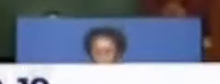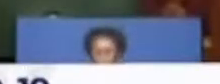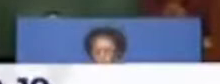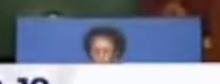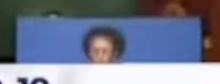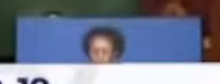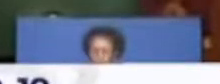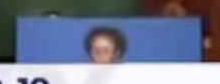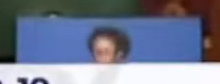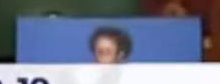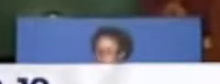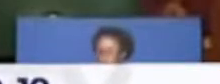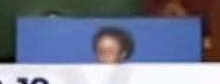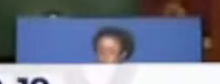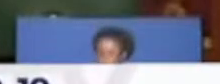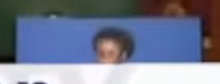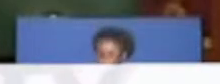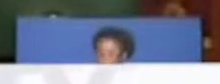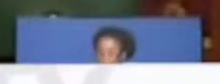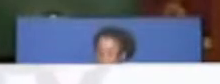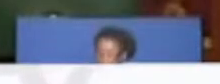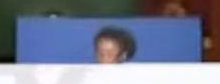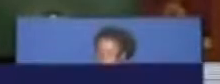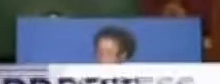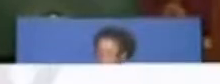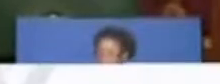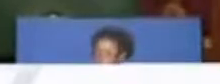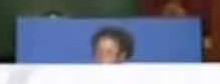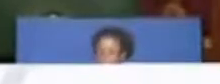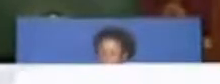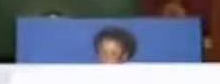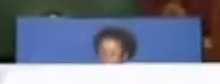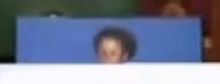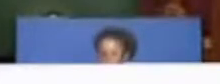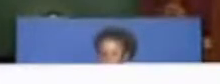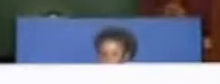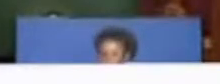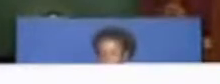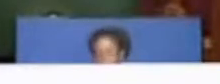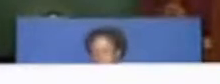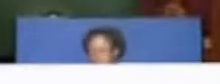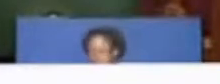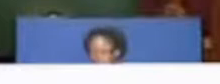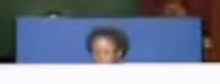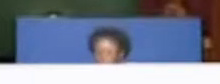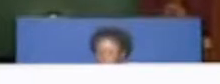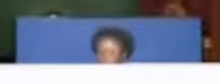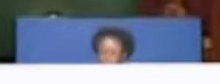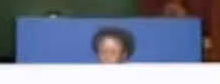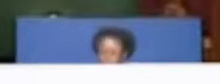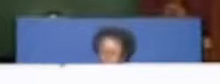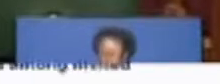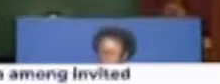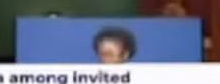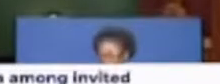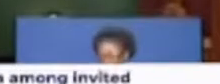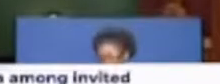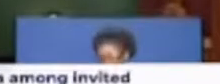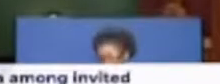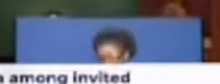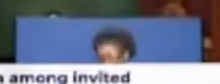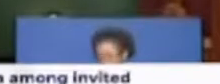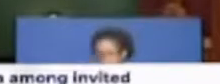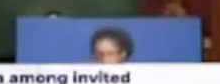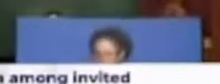period, despite the COVID challenge. Although this positive growth was minimal, the second quarter